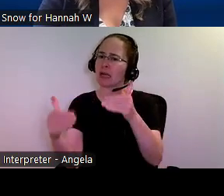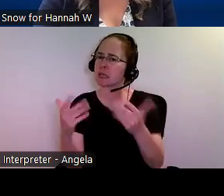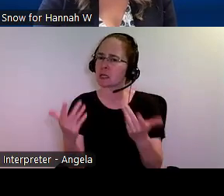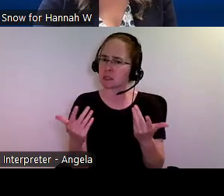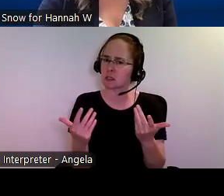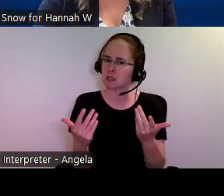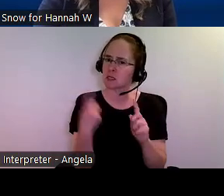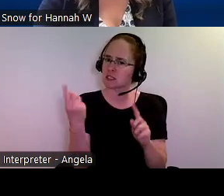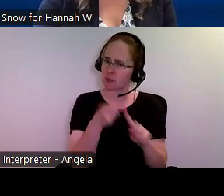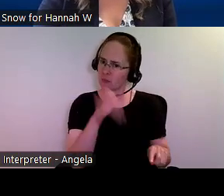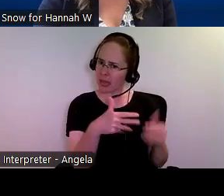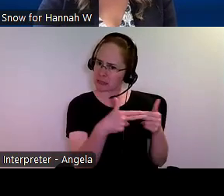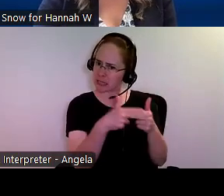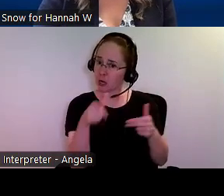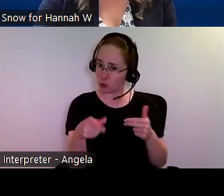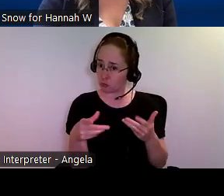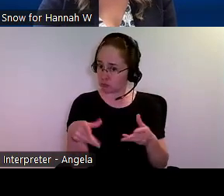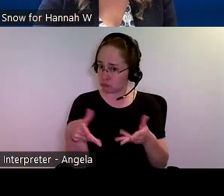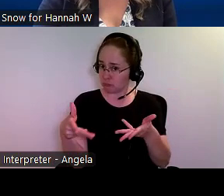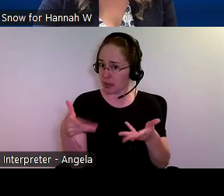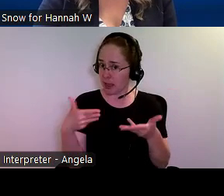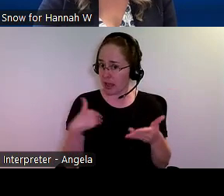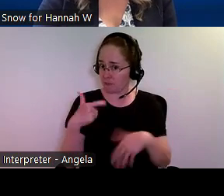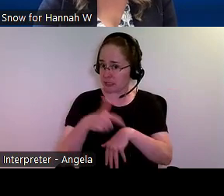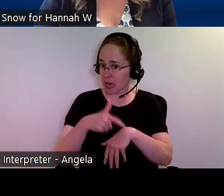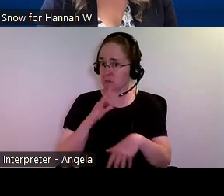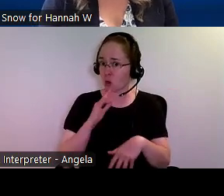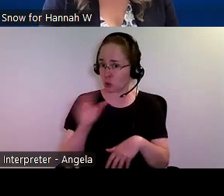this slide, that you're giving some space there.